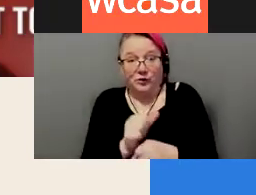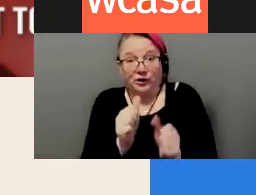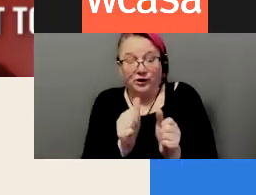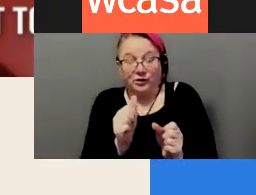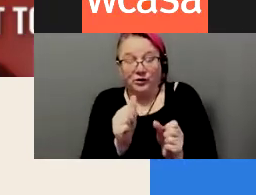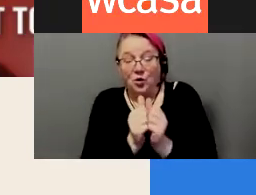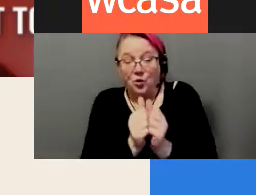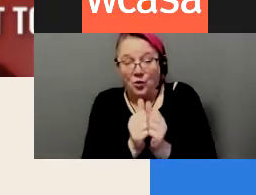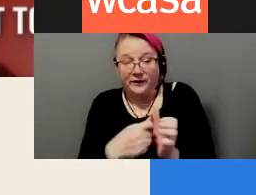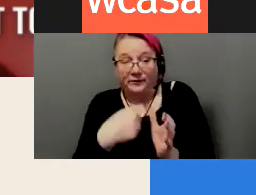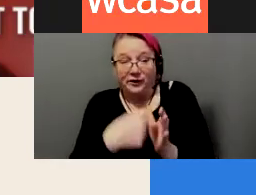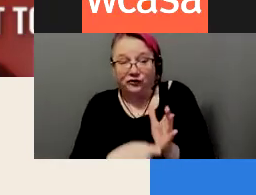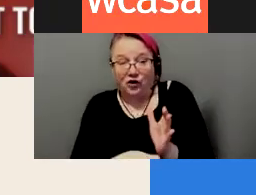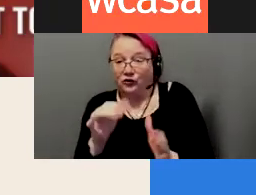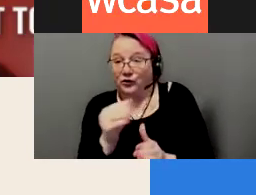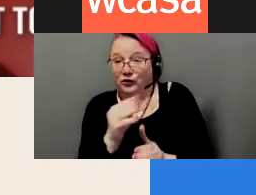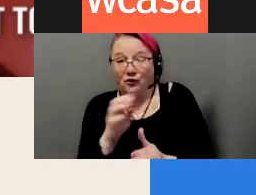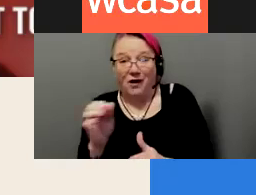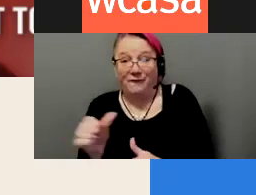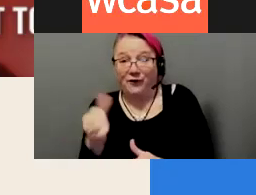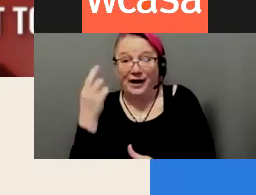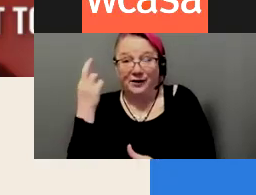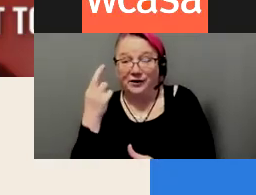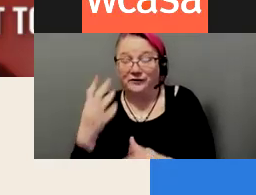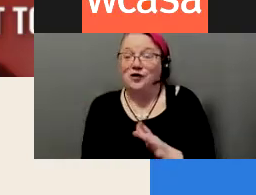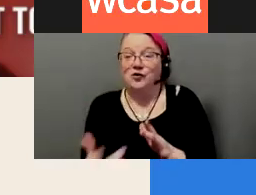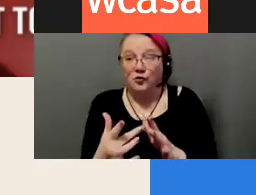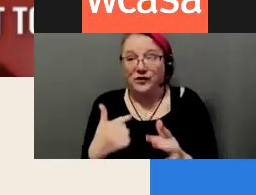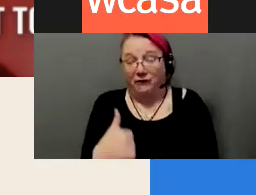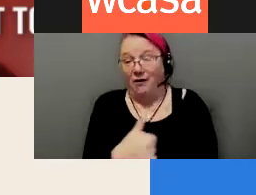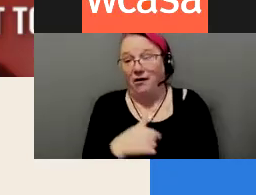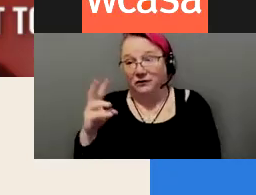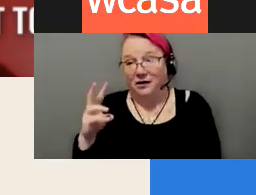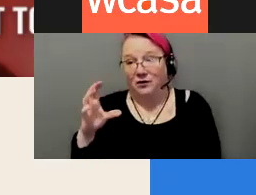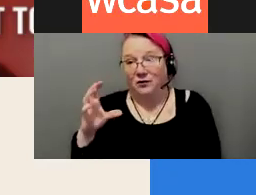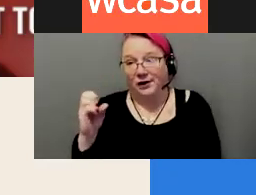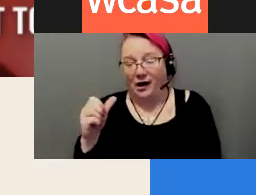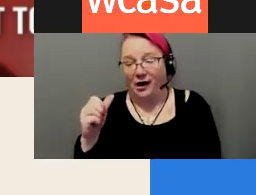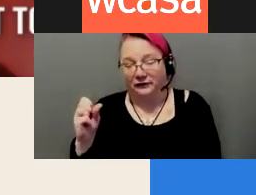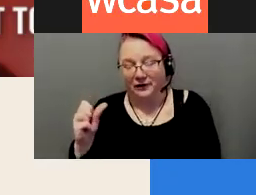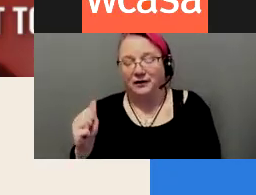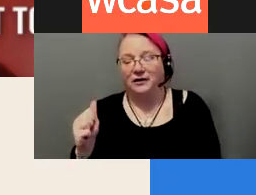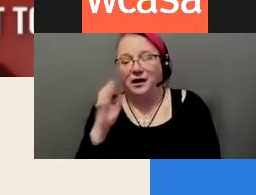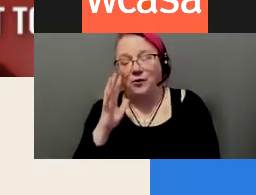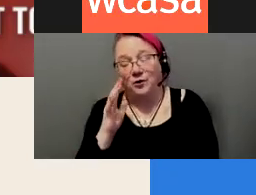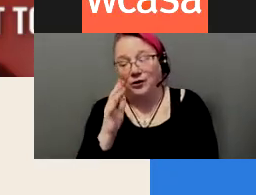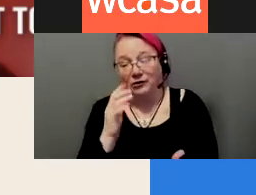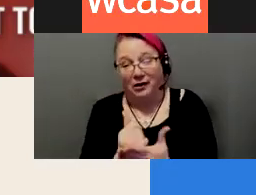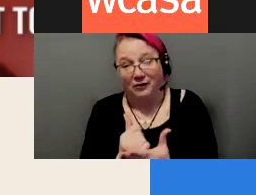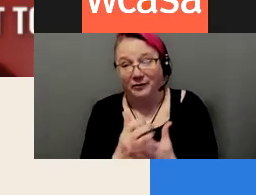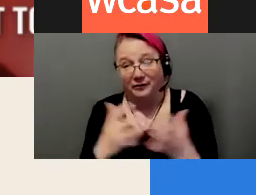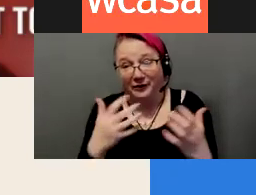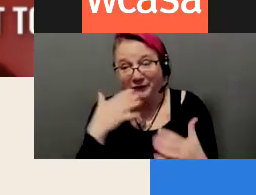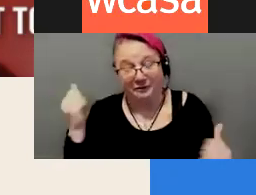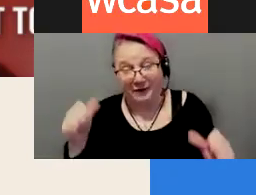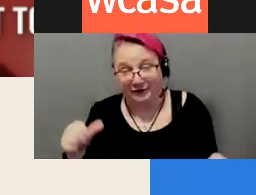crime for any reason, please reach out to WCASA and we will do what we can to help you. But on the next slide,